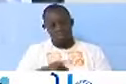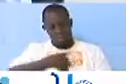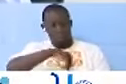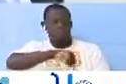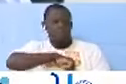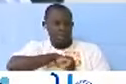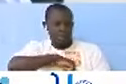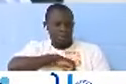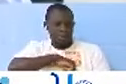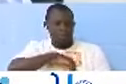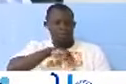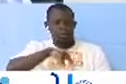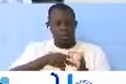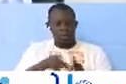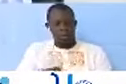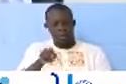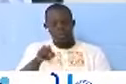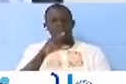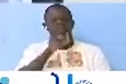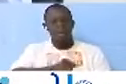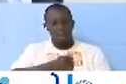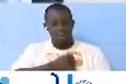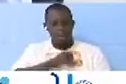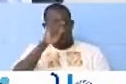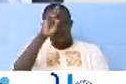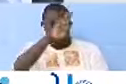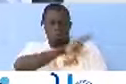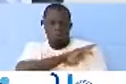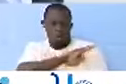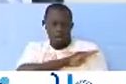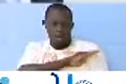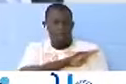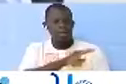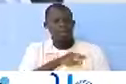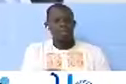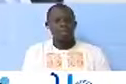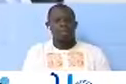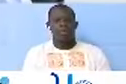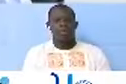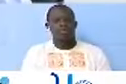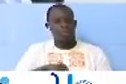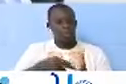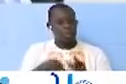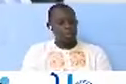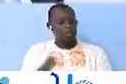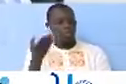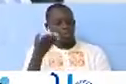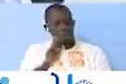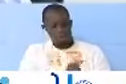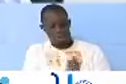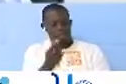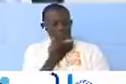myself. This man is my older brother. It's not that we come from the same mother